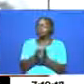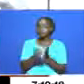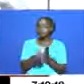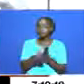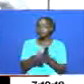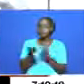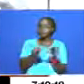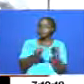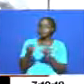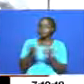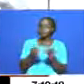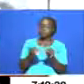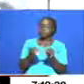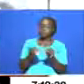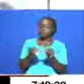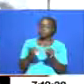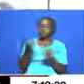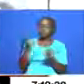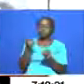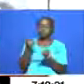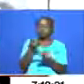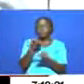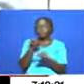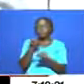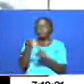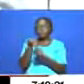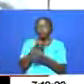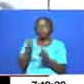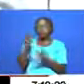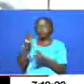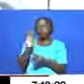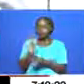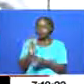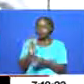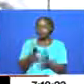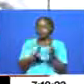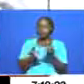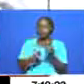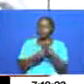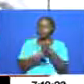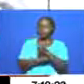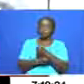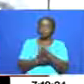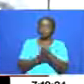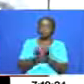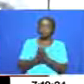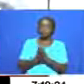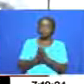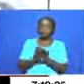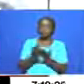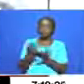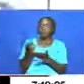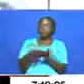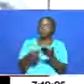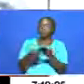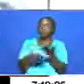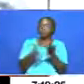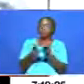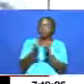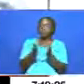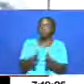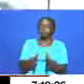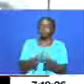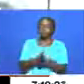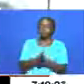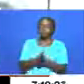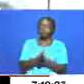of drug-resistant tuberculosis for direct support by the exchequer. Your Excellency, through the Global